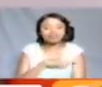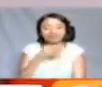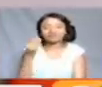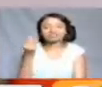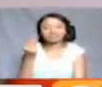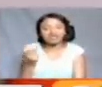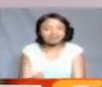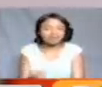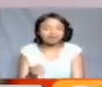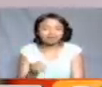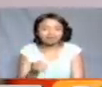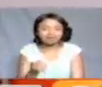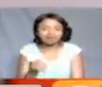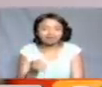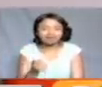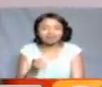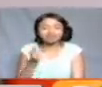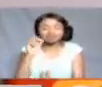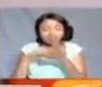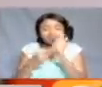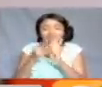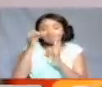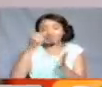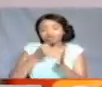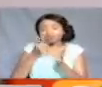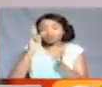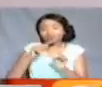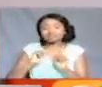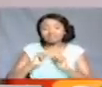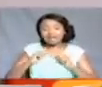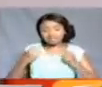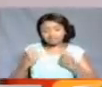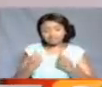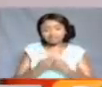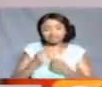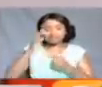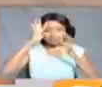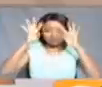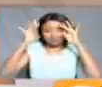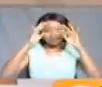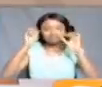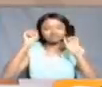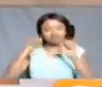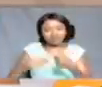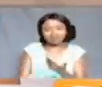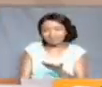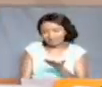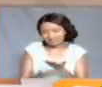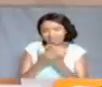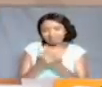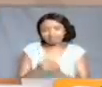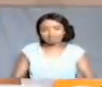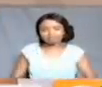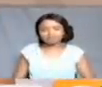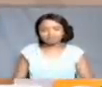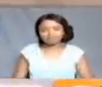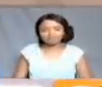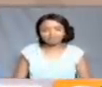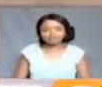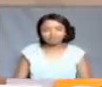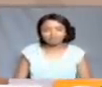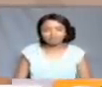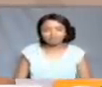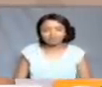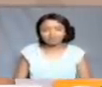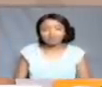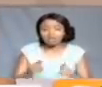sources for your brand commercialization. Okay, and that brings us into the territory of, because I see a lot of people criticizing the